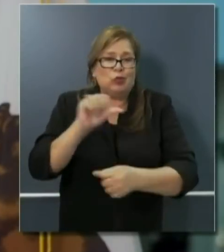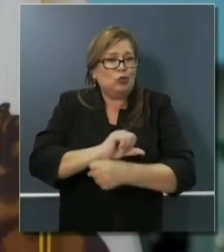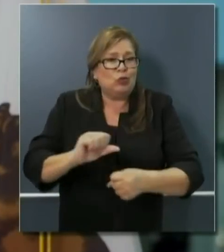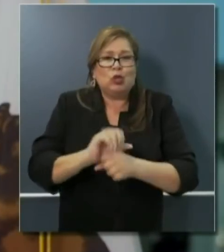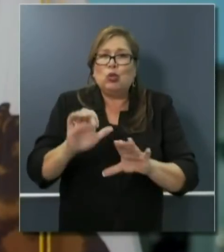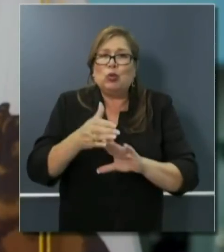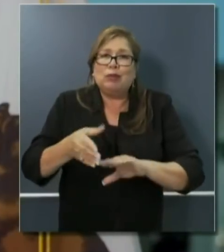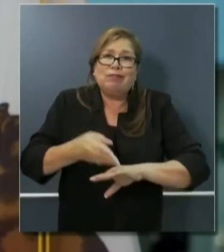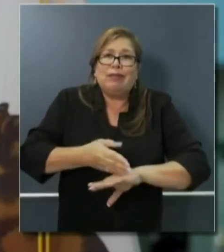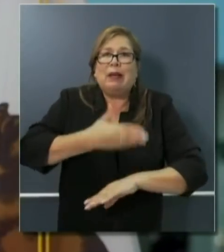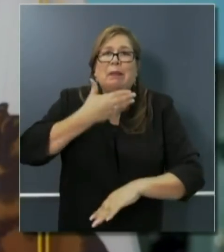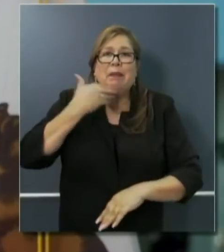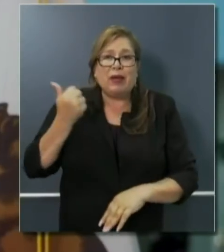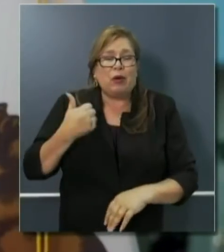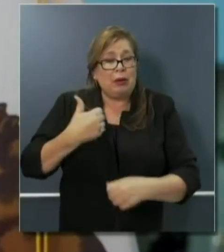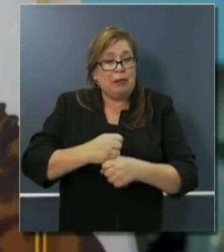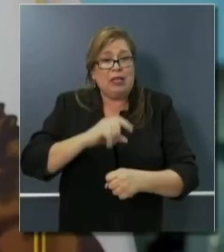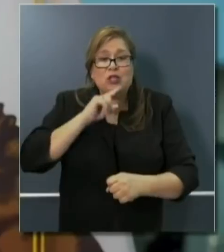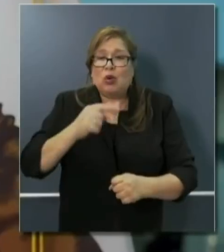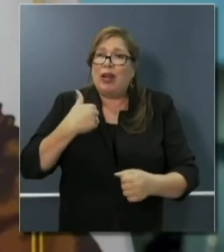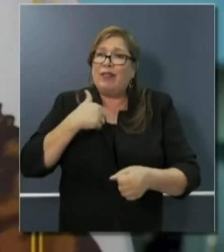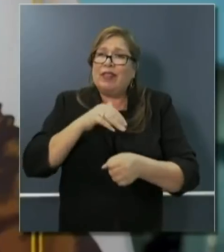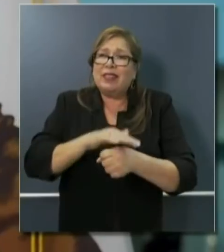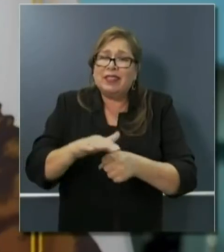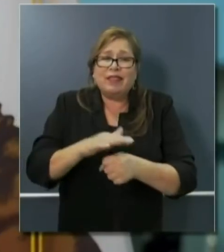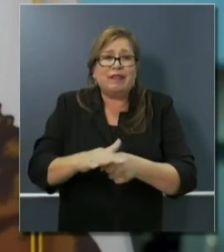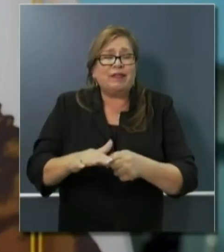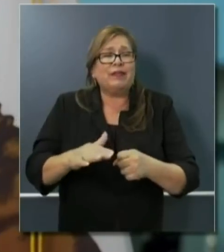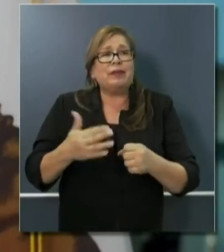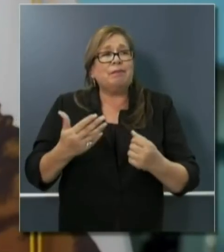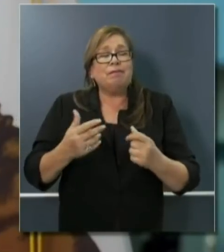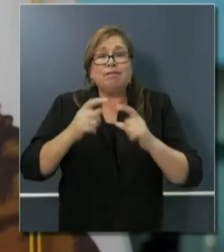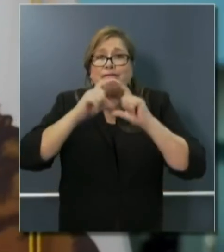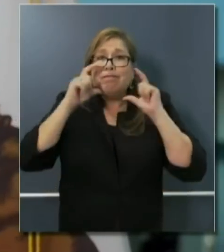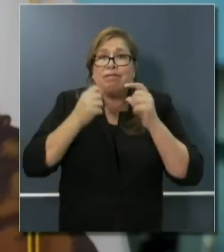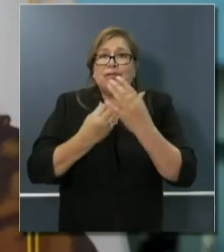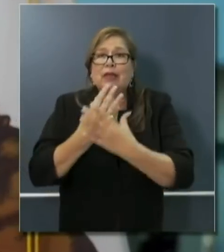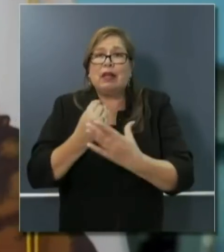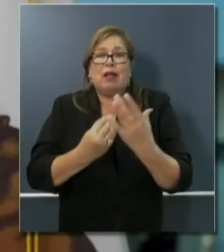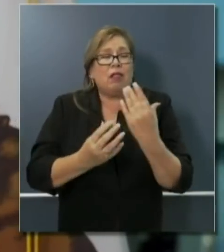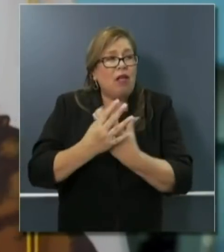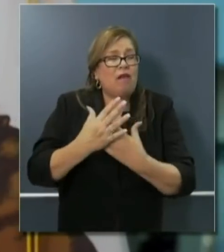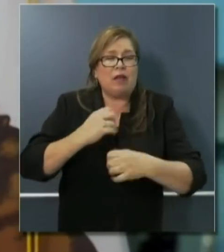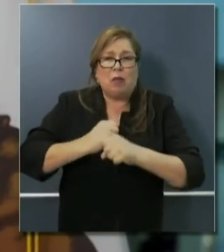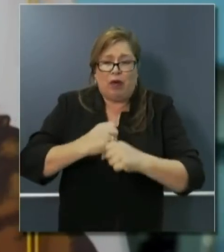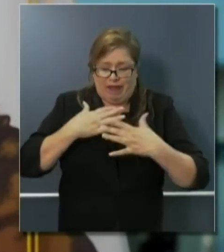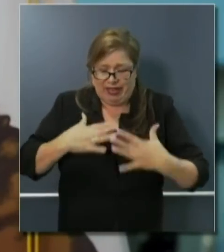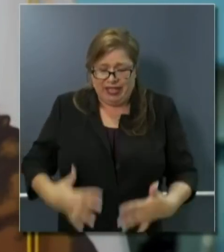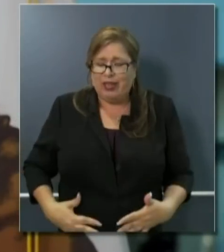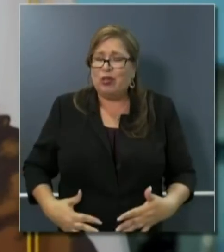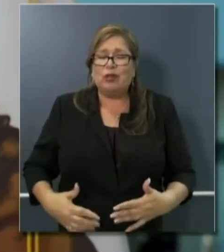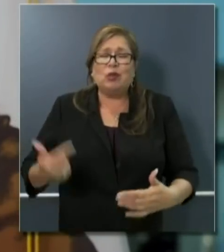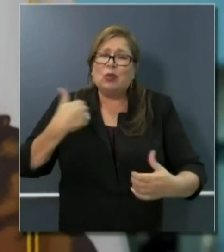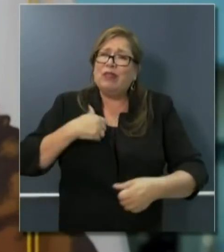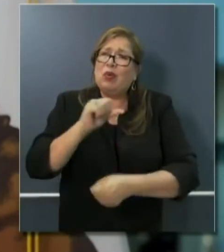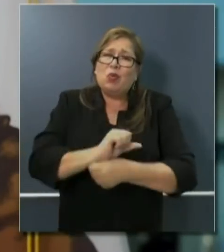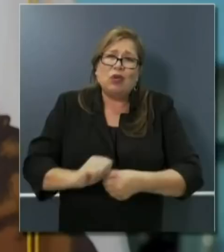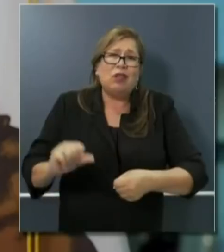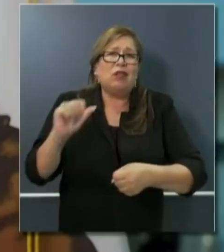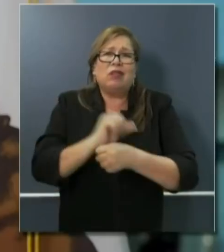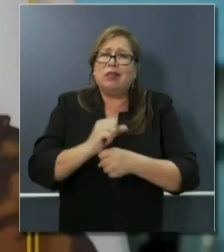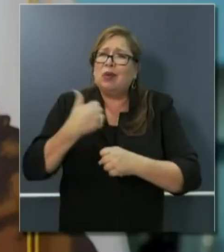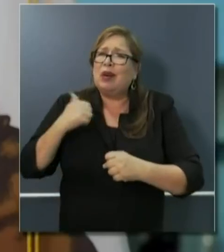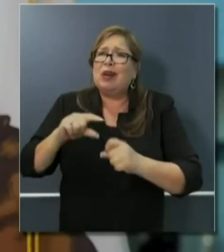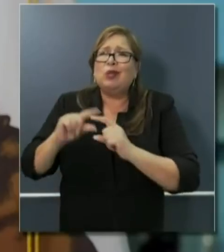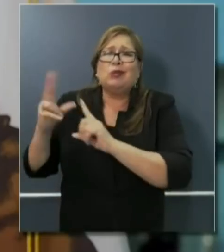the appropriate level of personal protective gear that is required at this moment. We are, again, working all around the world to procure